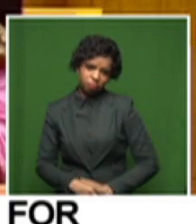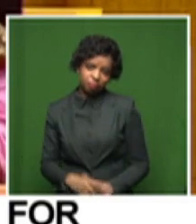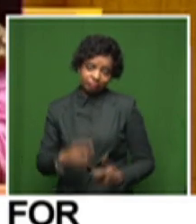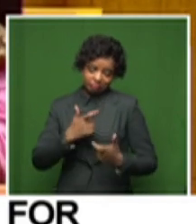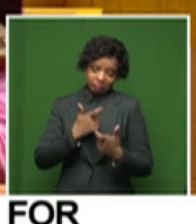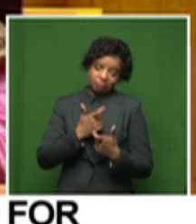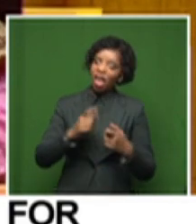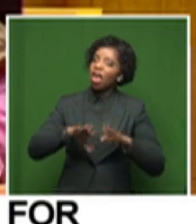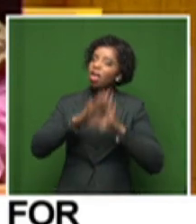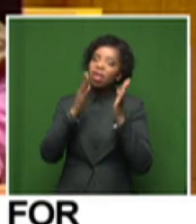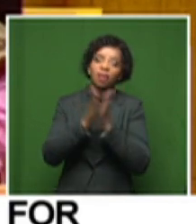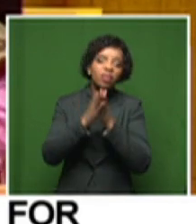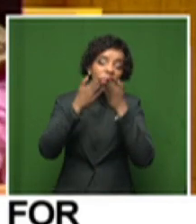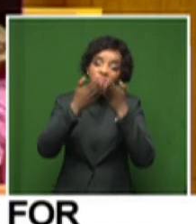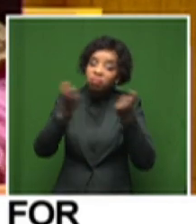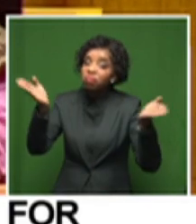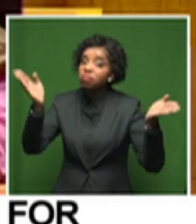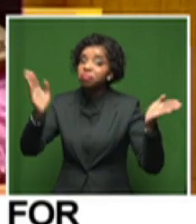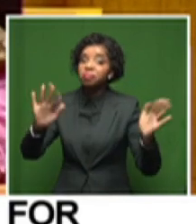in the open.